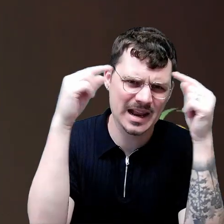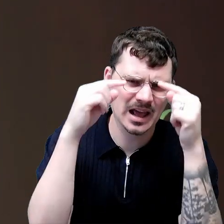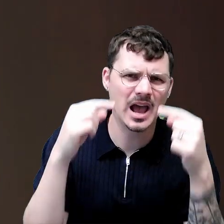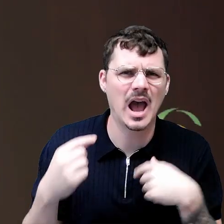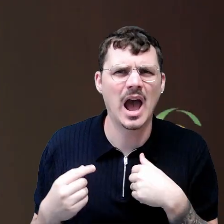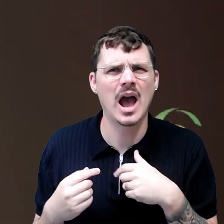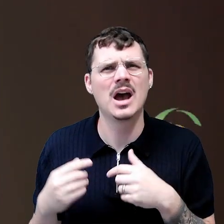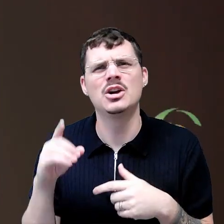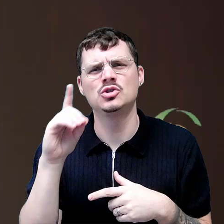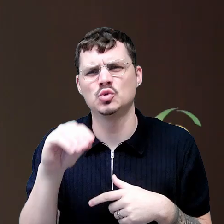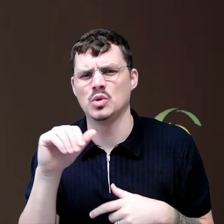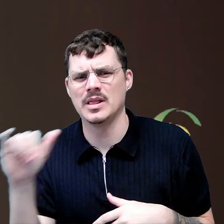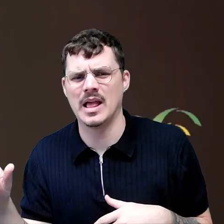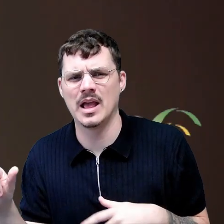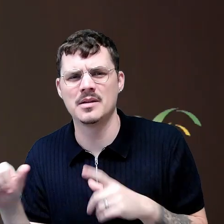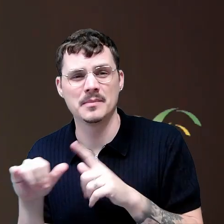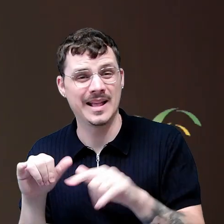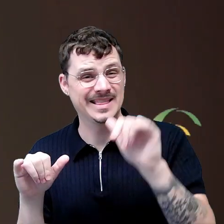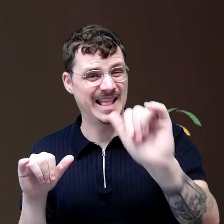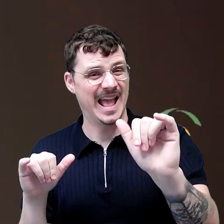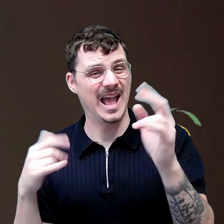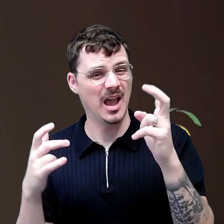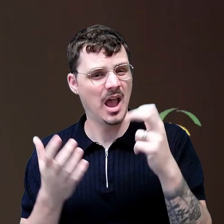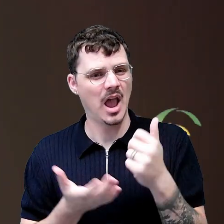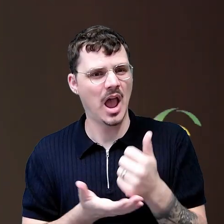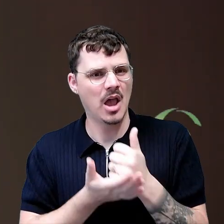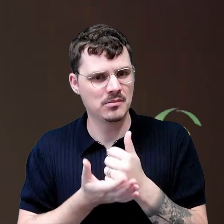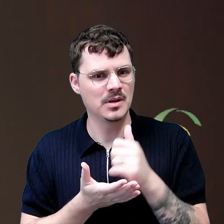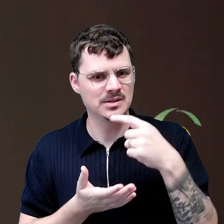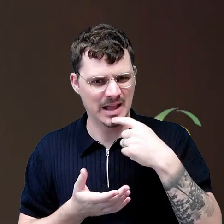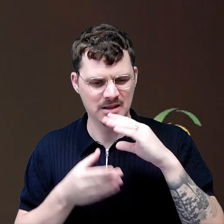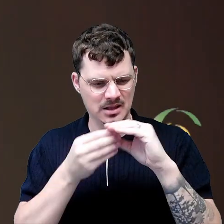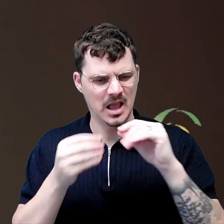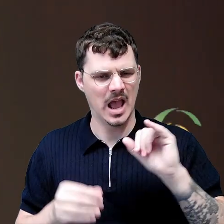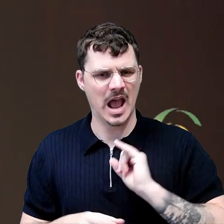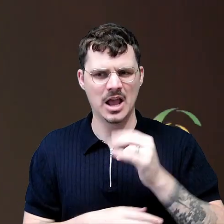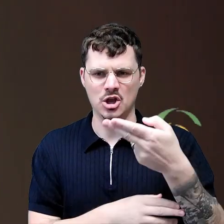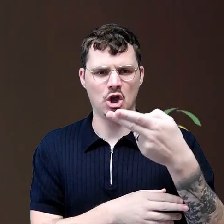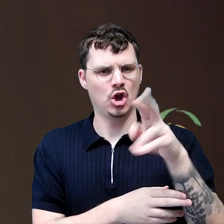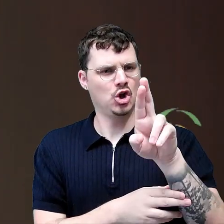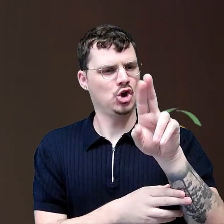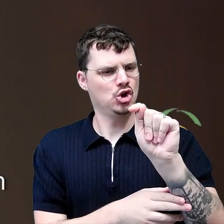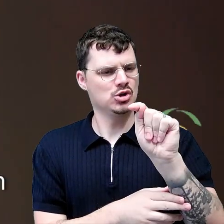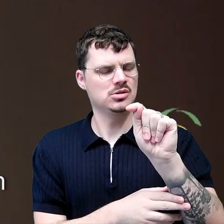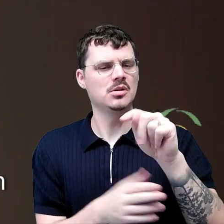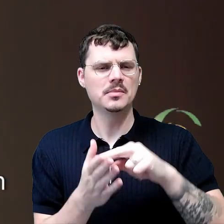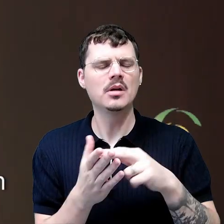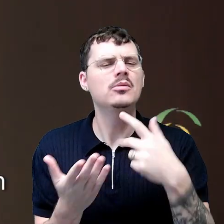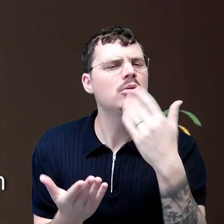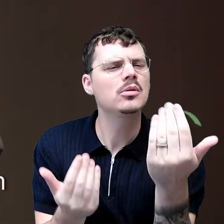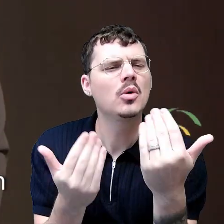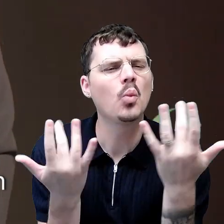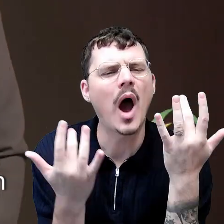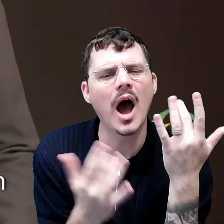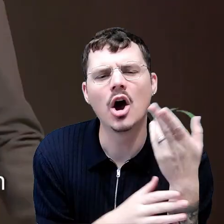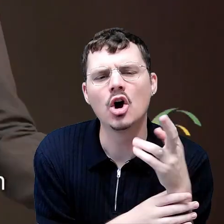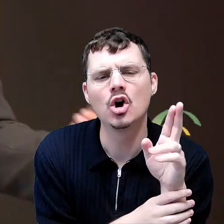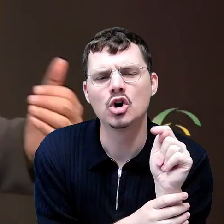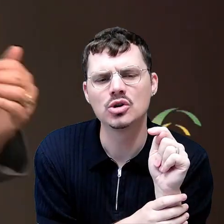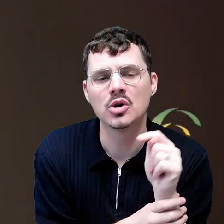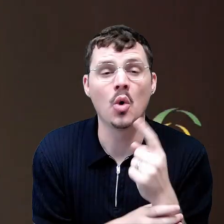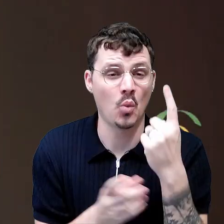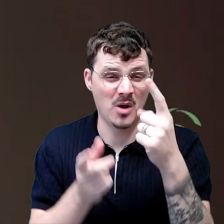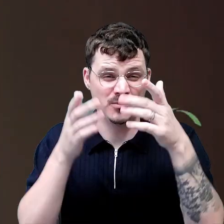It's the ticket to admission. I hurt. Okay, tell me why you hurt. We have one person we're working